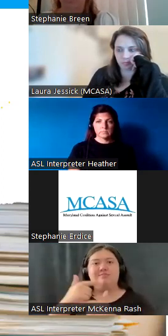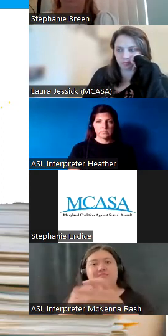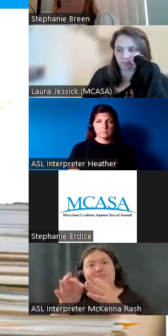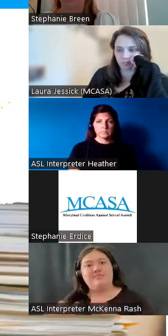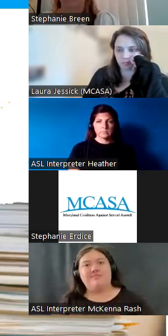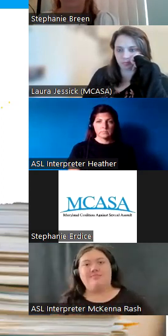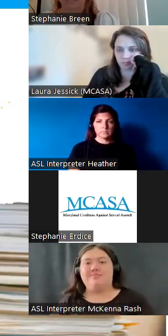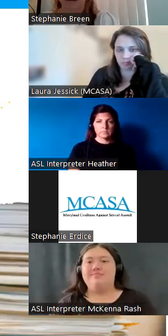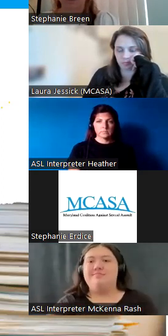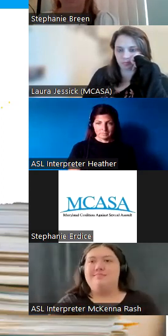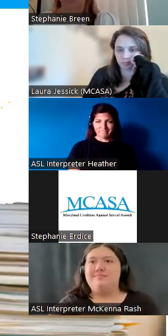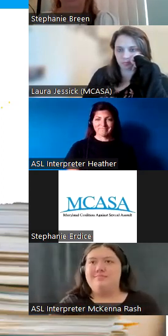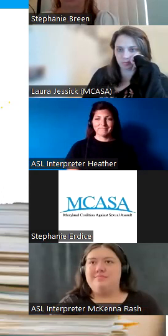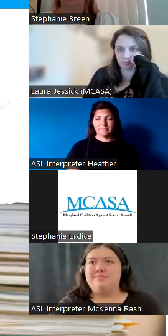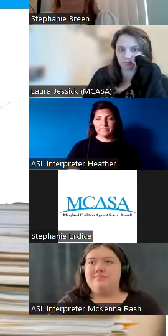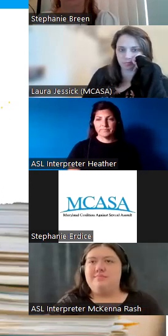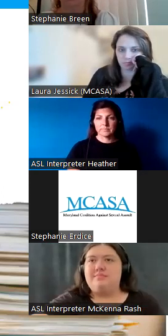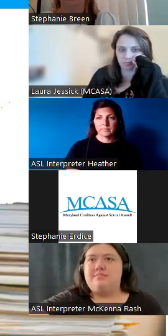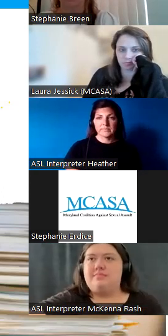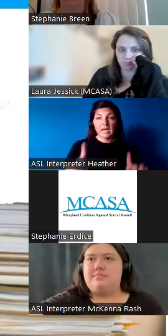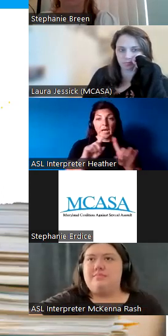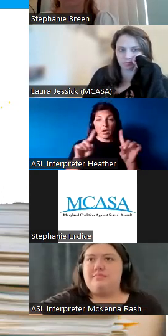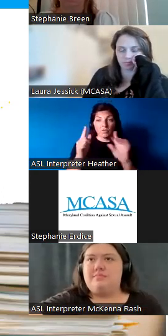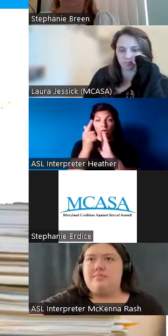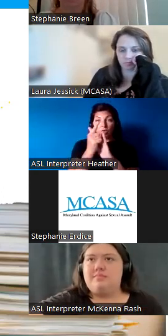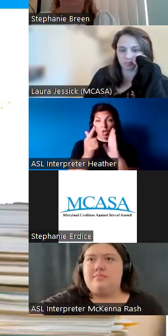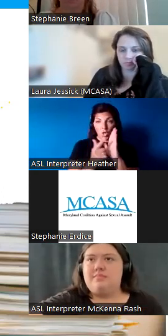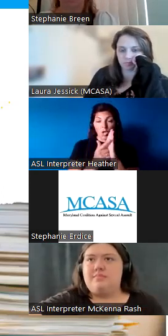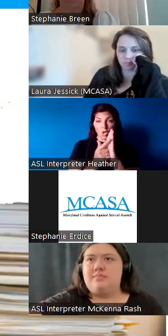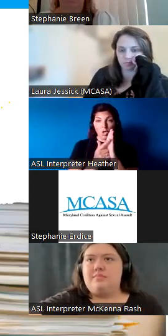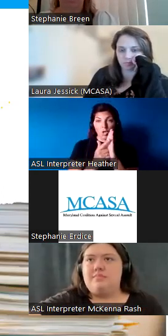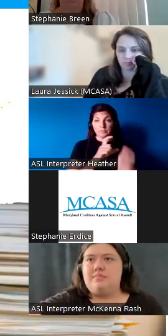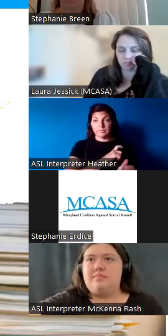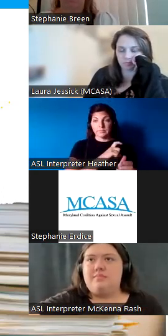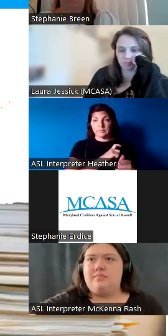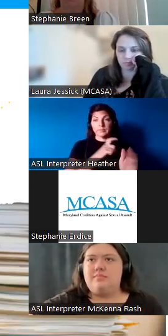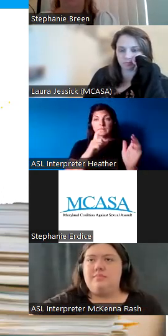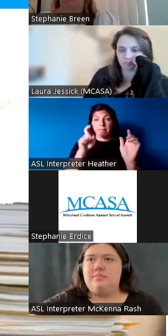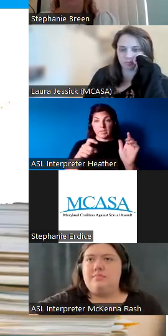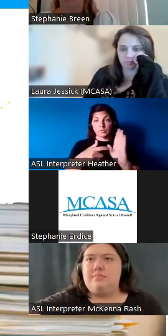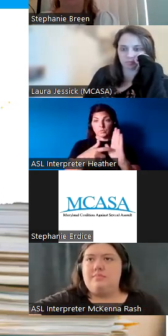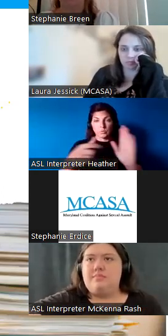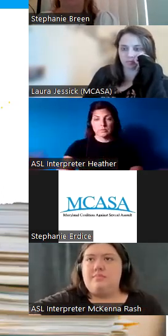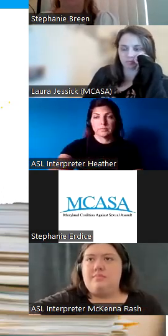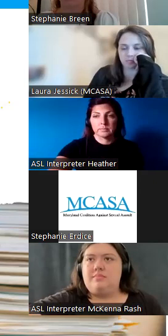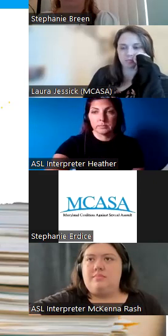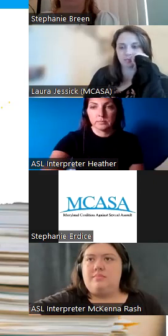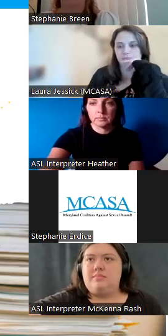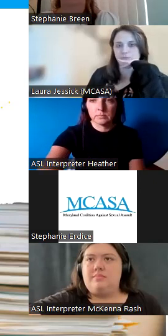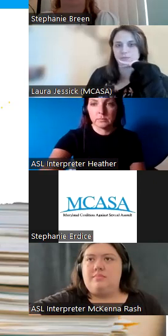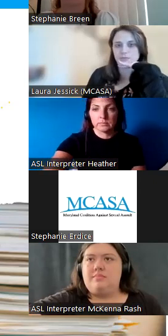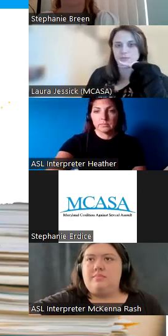However, law enforcement does have the obligation to report to the Office of the Attorney General on the number of